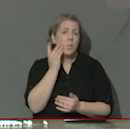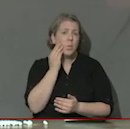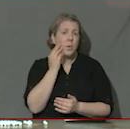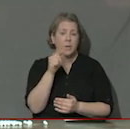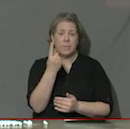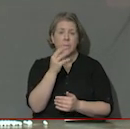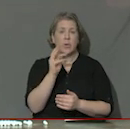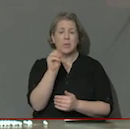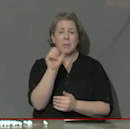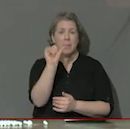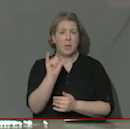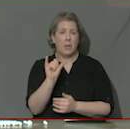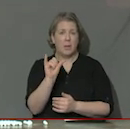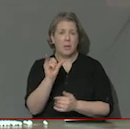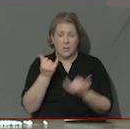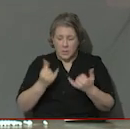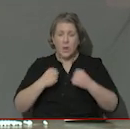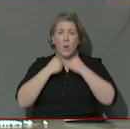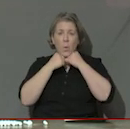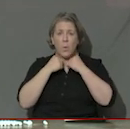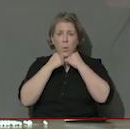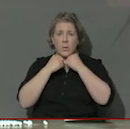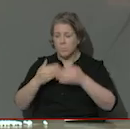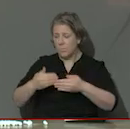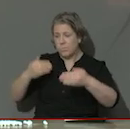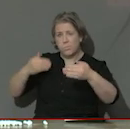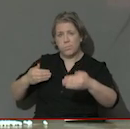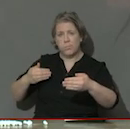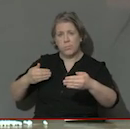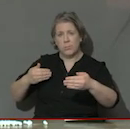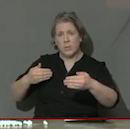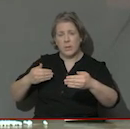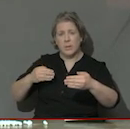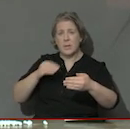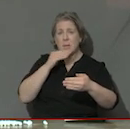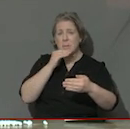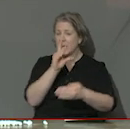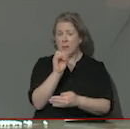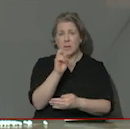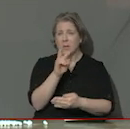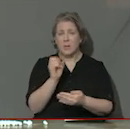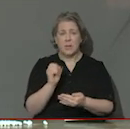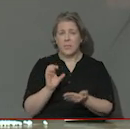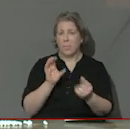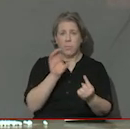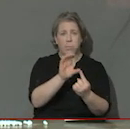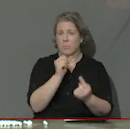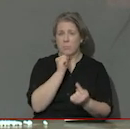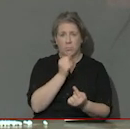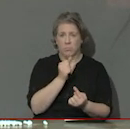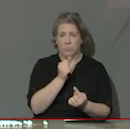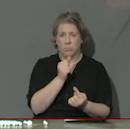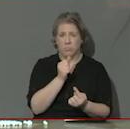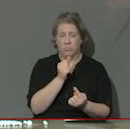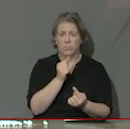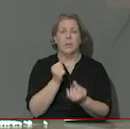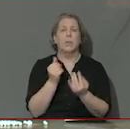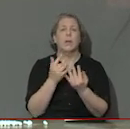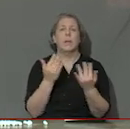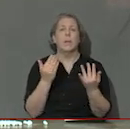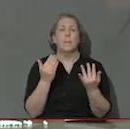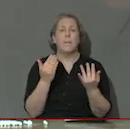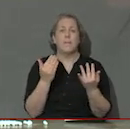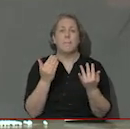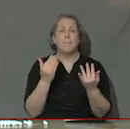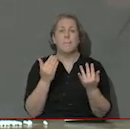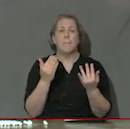already in August. So they won't get the dividends. So that will be for